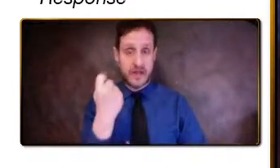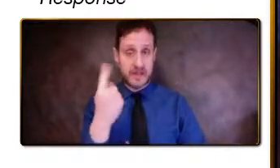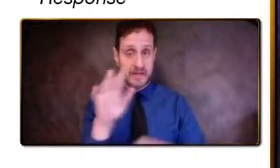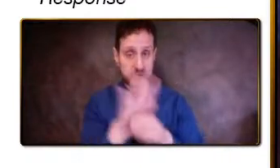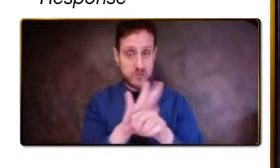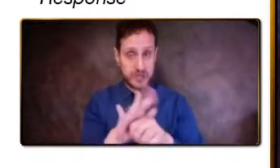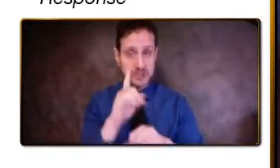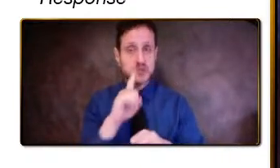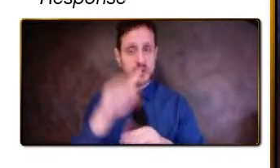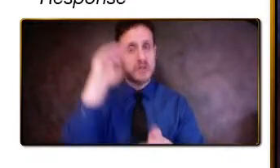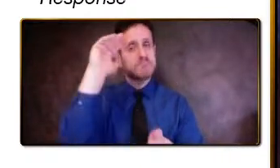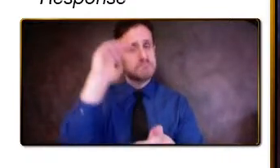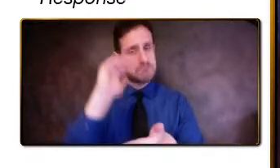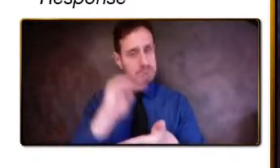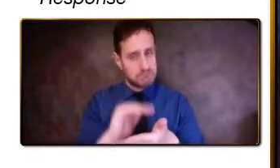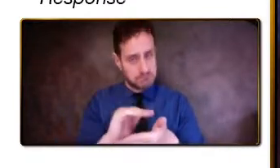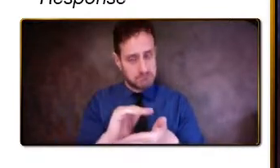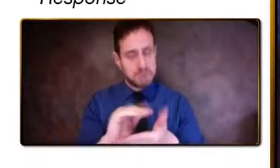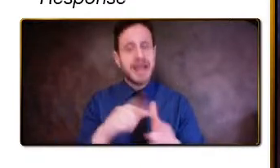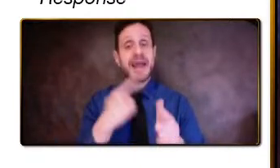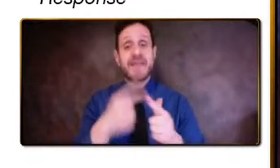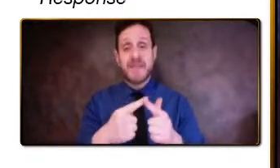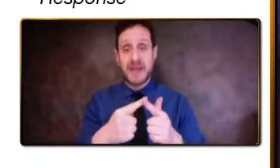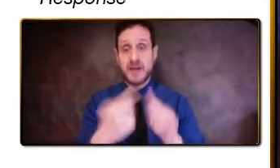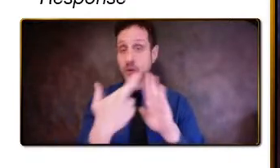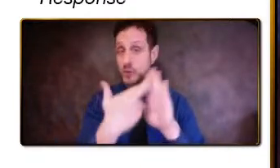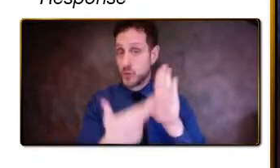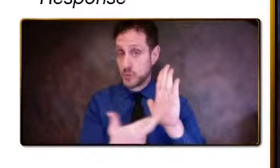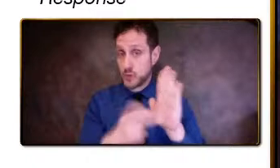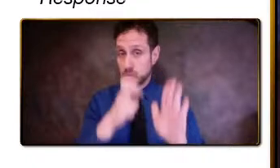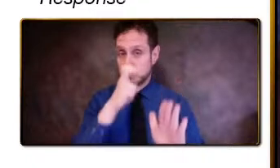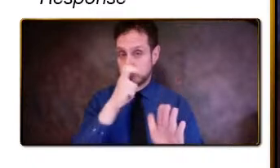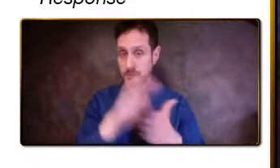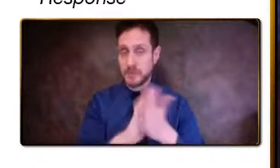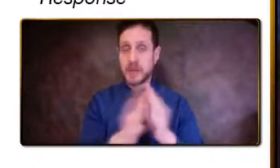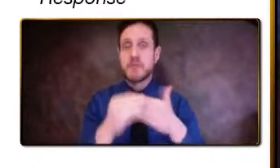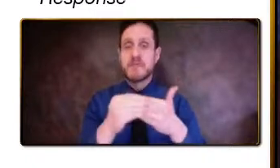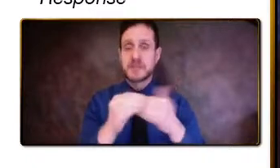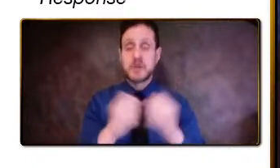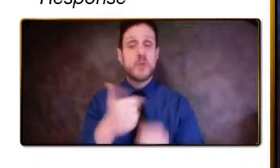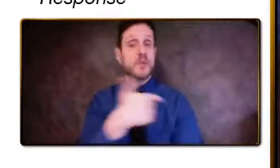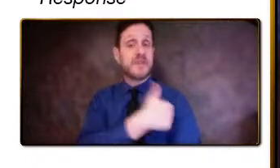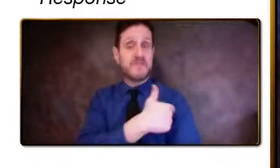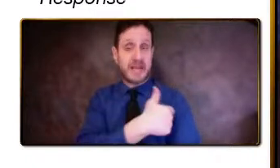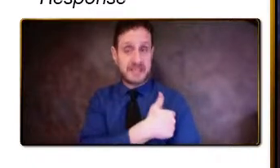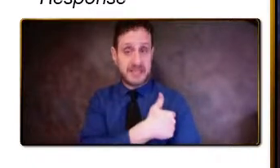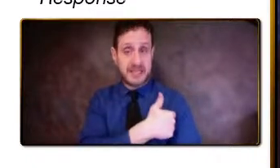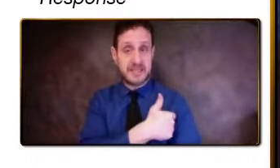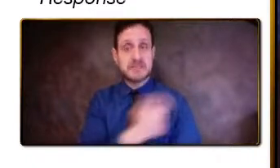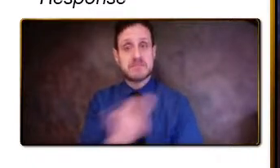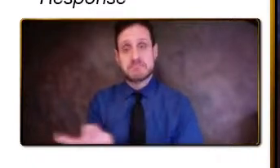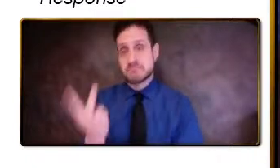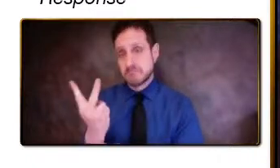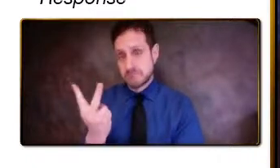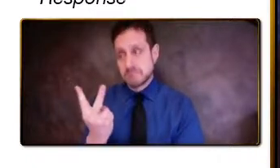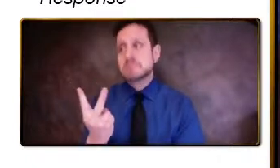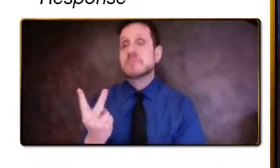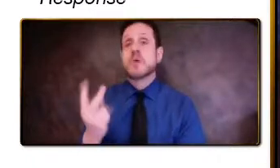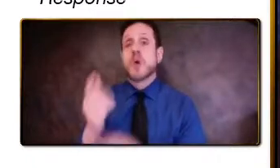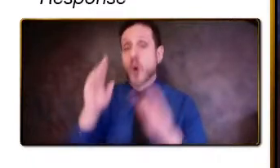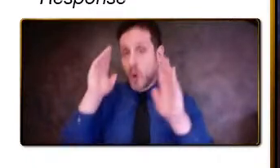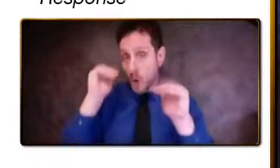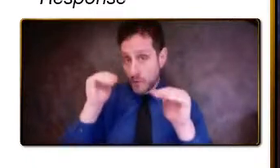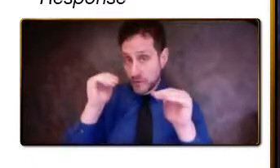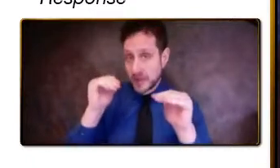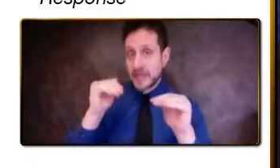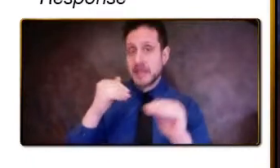mitigations. And with vaccine shipments from Pfizer and Moderna hopefully increasing in the coming weeks and months,